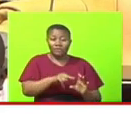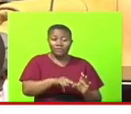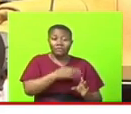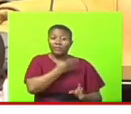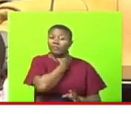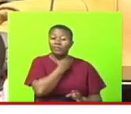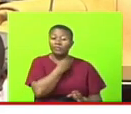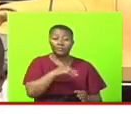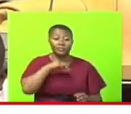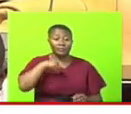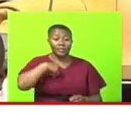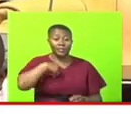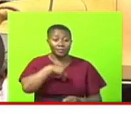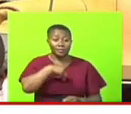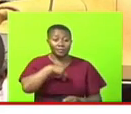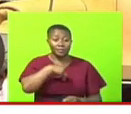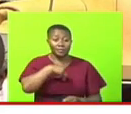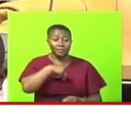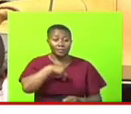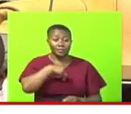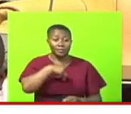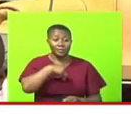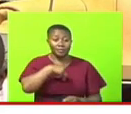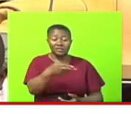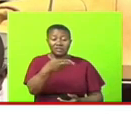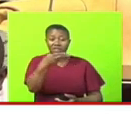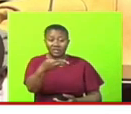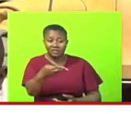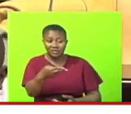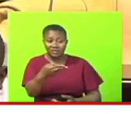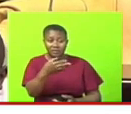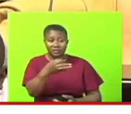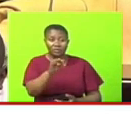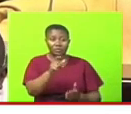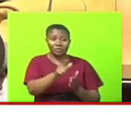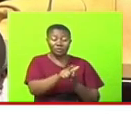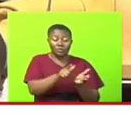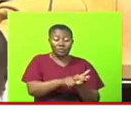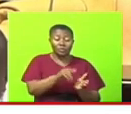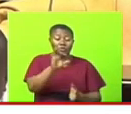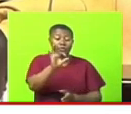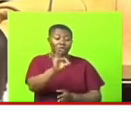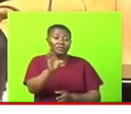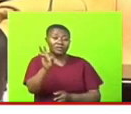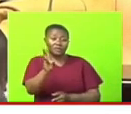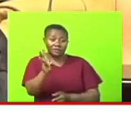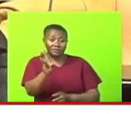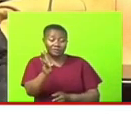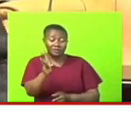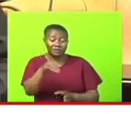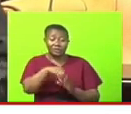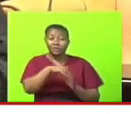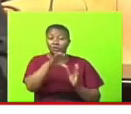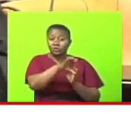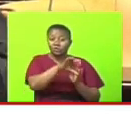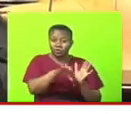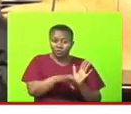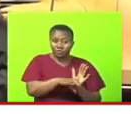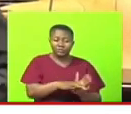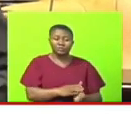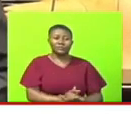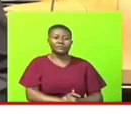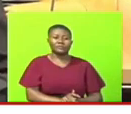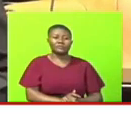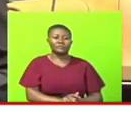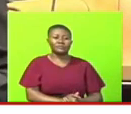don't understand the game that they are playing, because at the end of the day, even if the Speaker makes a